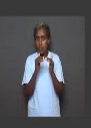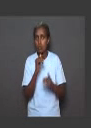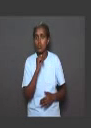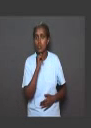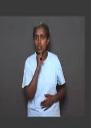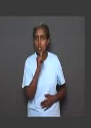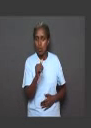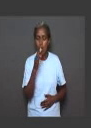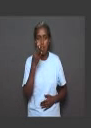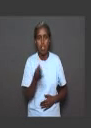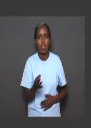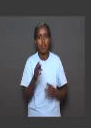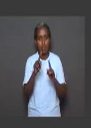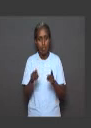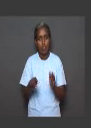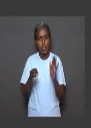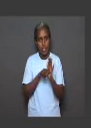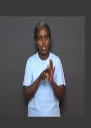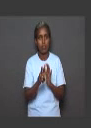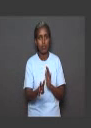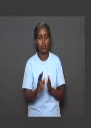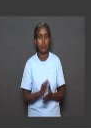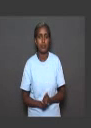equal f of negative 2.